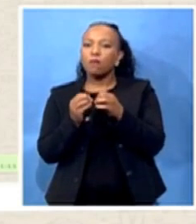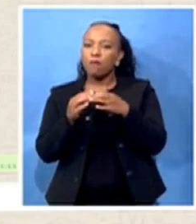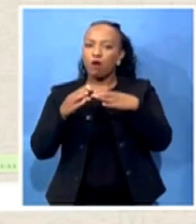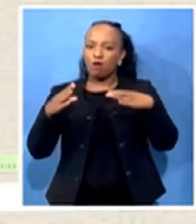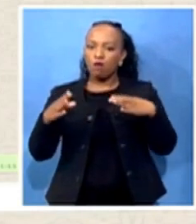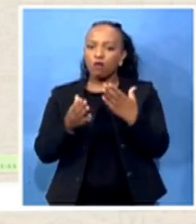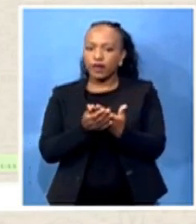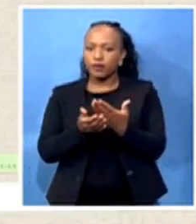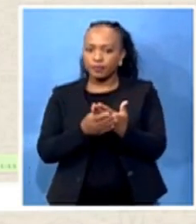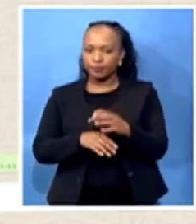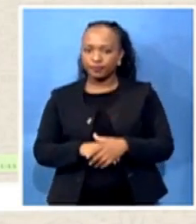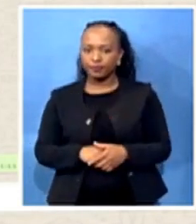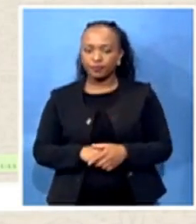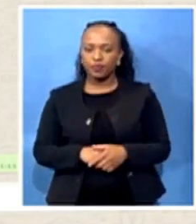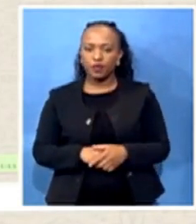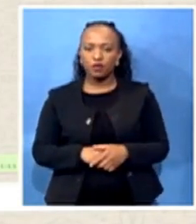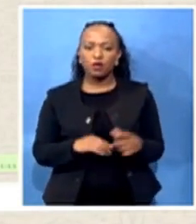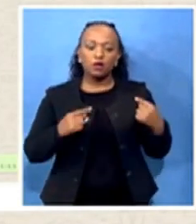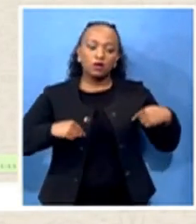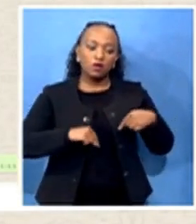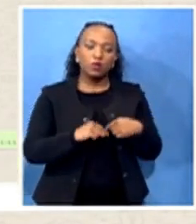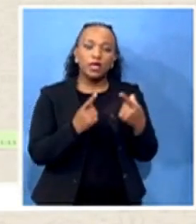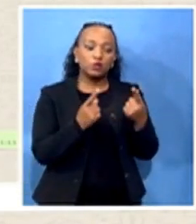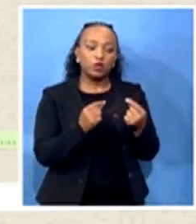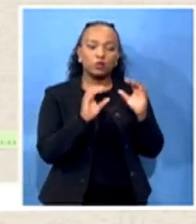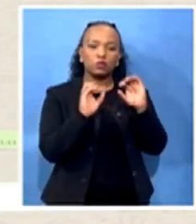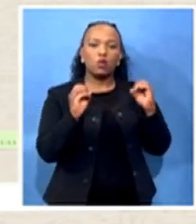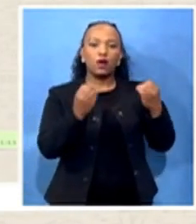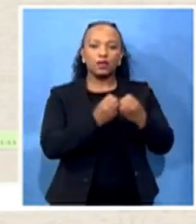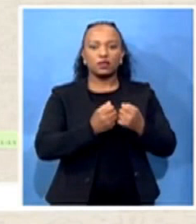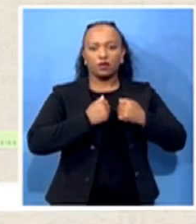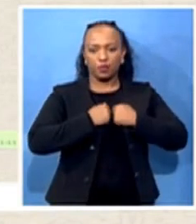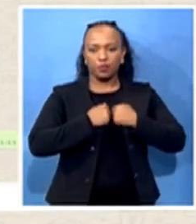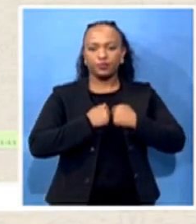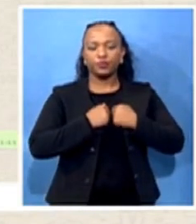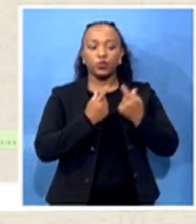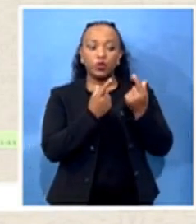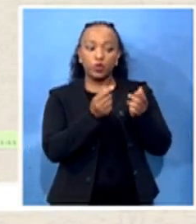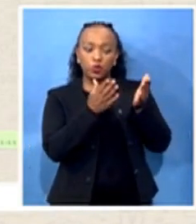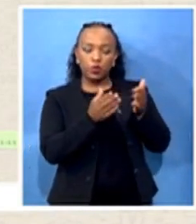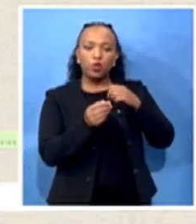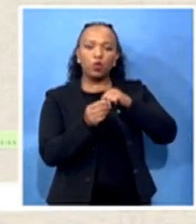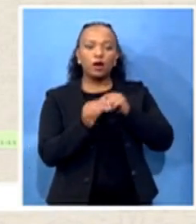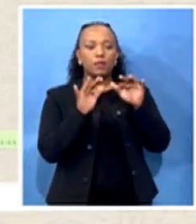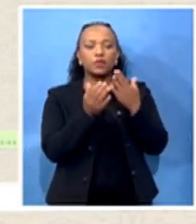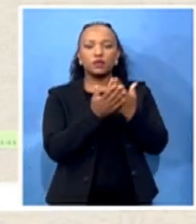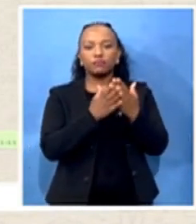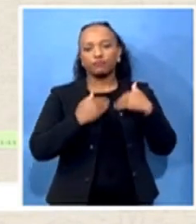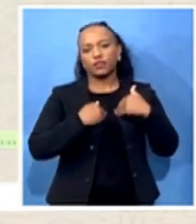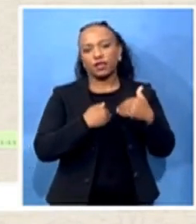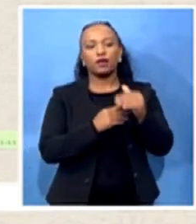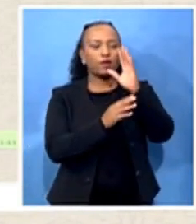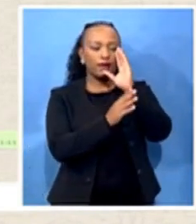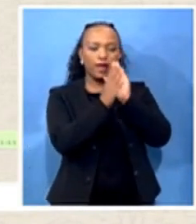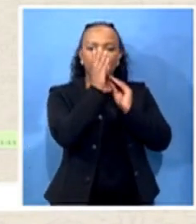our organization, is to really get people to start learning the Xitsonga language, but also to give it representation. As